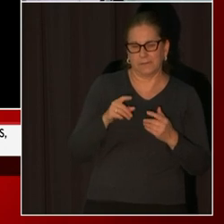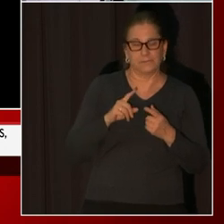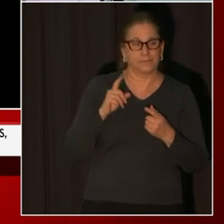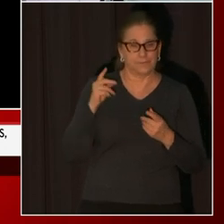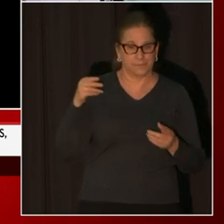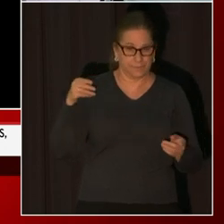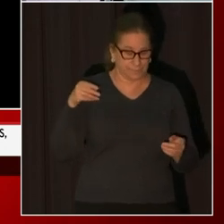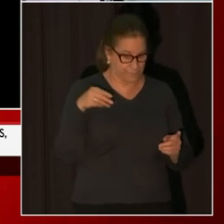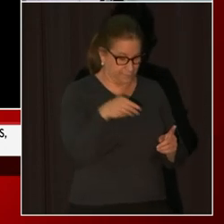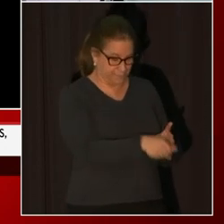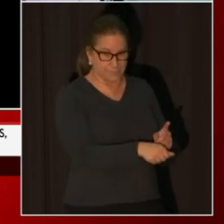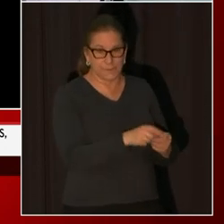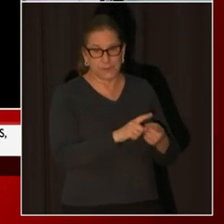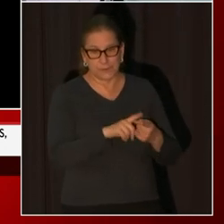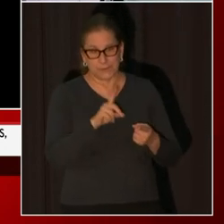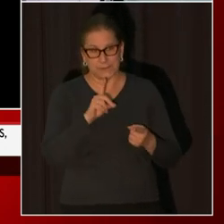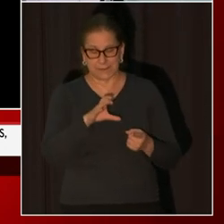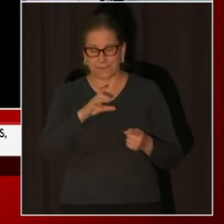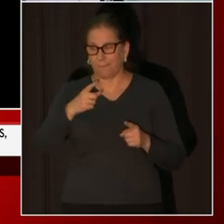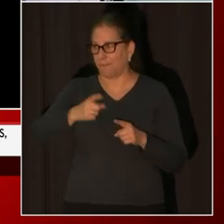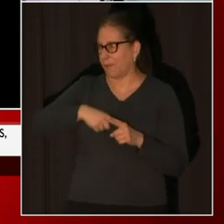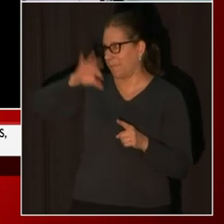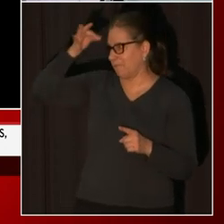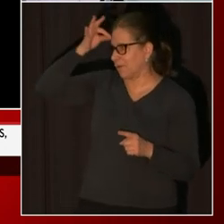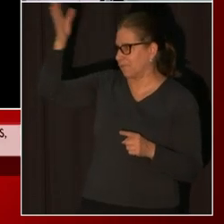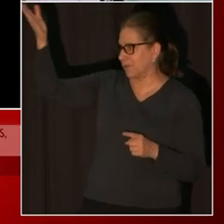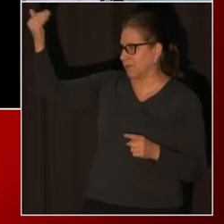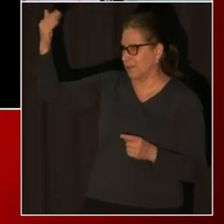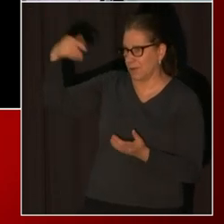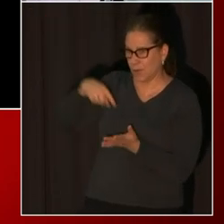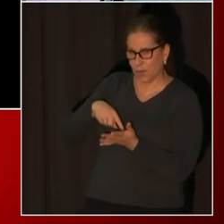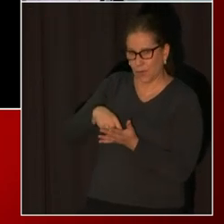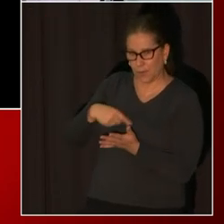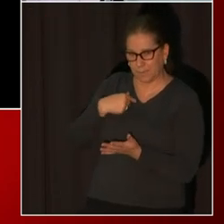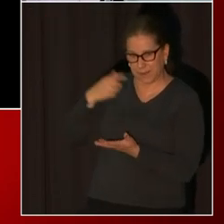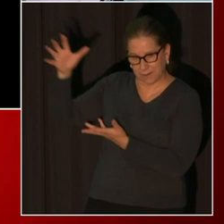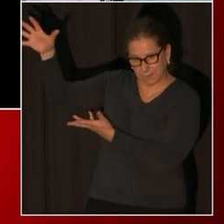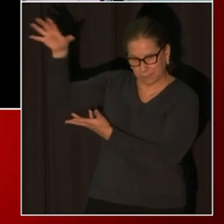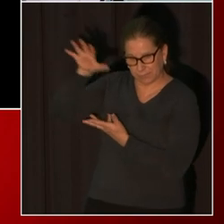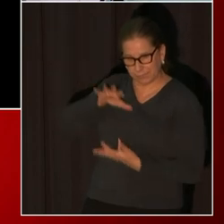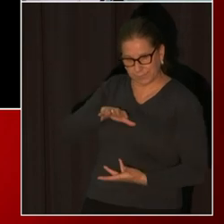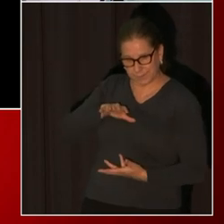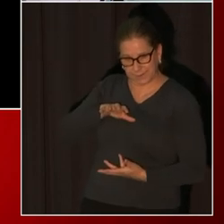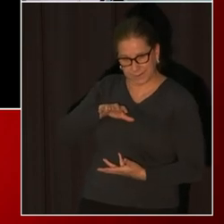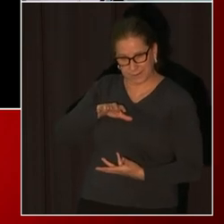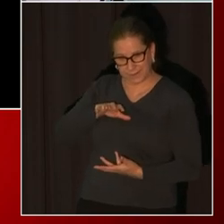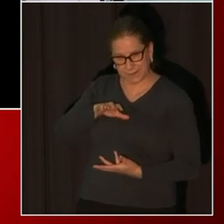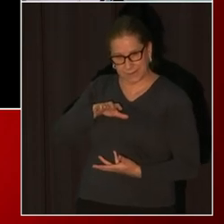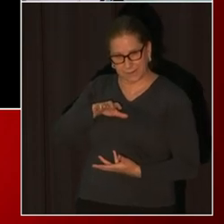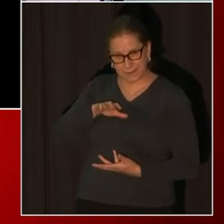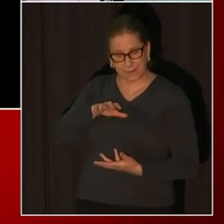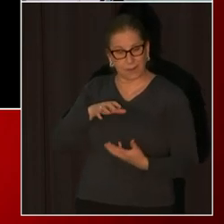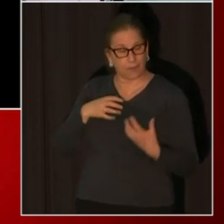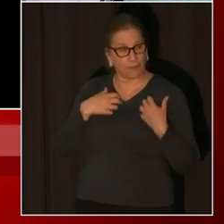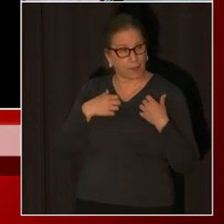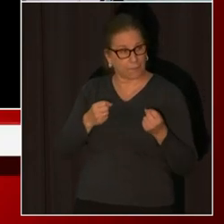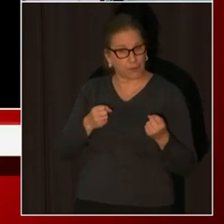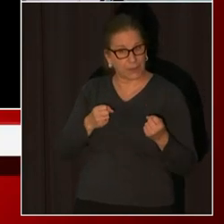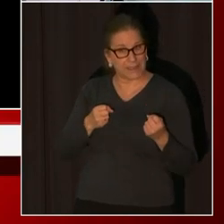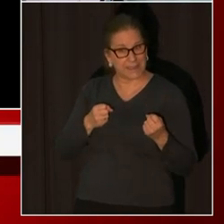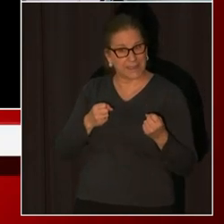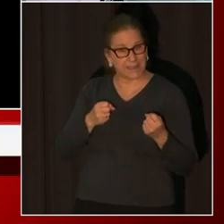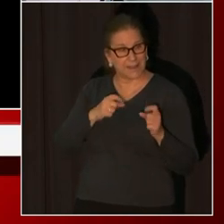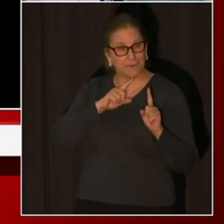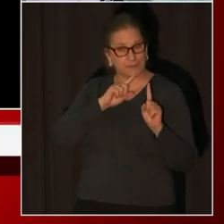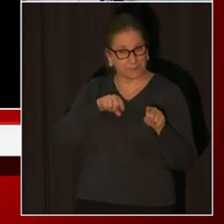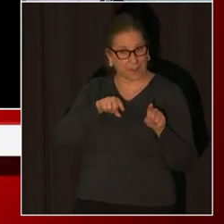and hopefully move soon to recovery and relief efforts and responding efforts in the